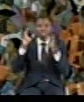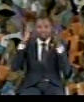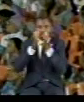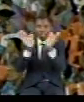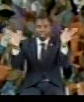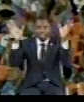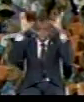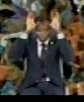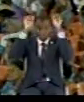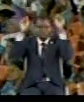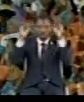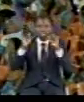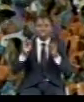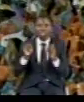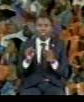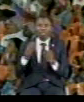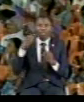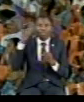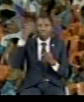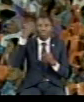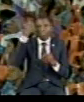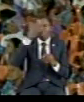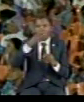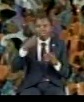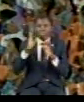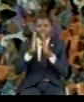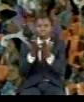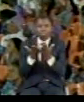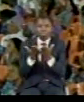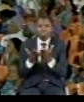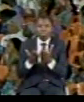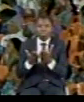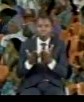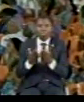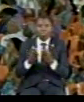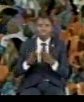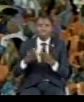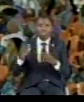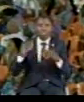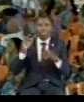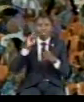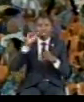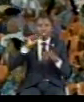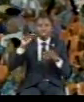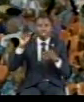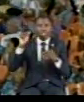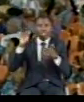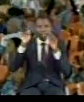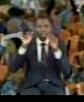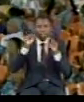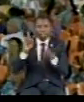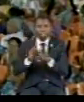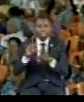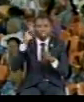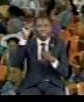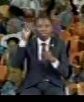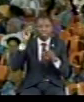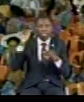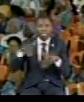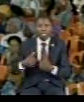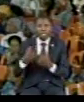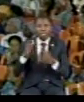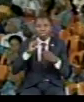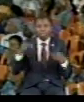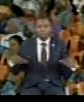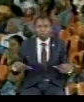Adikwe is testifying of how God healed him of severe and discomforting pains around his waist and